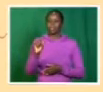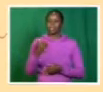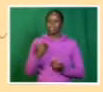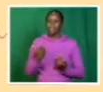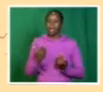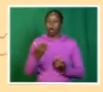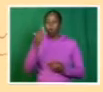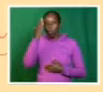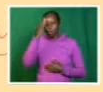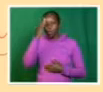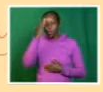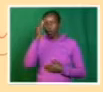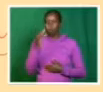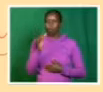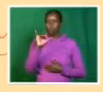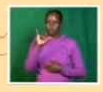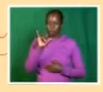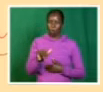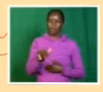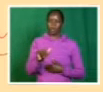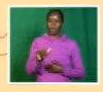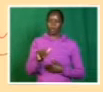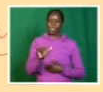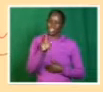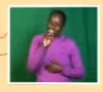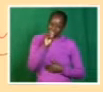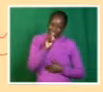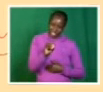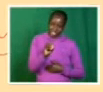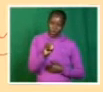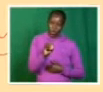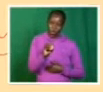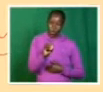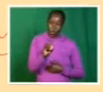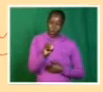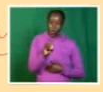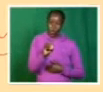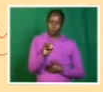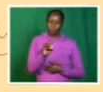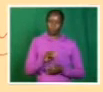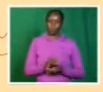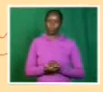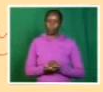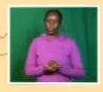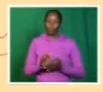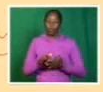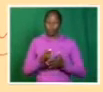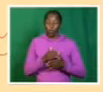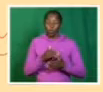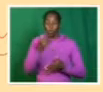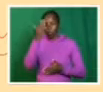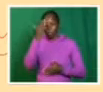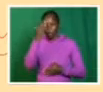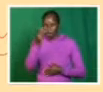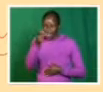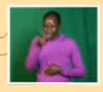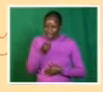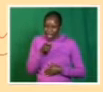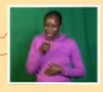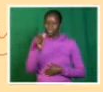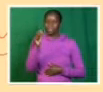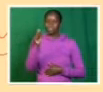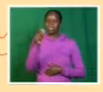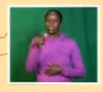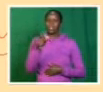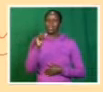y-coordinate. The y-coordinate is what? Is 0 at these 2 points. Because we know the x-axis